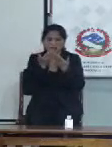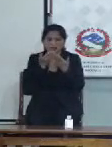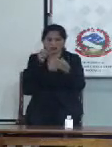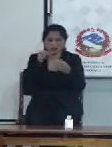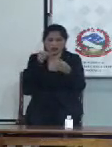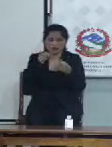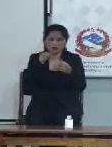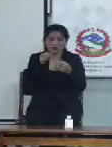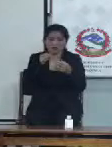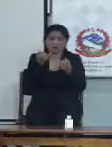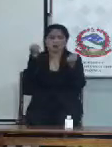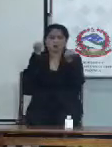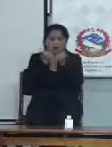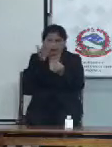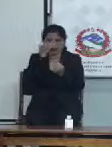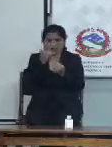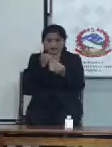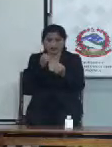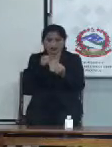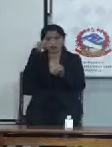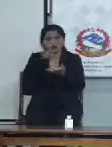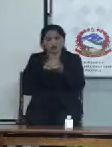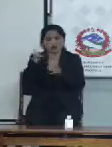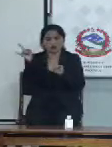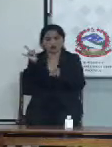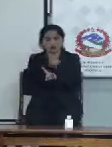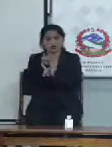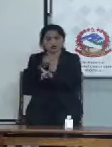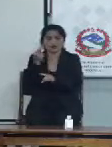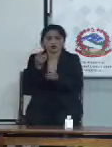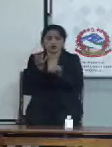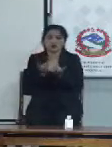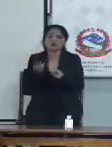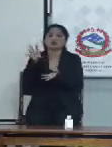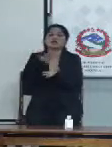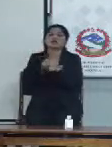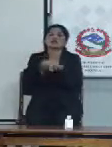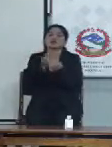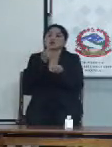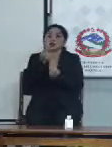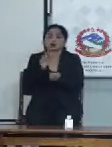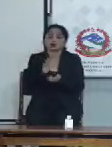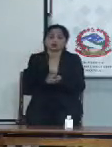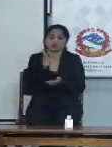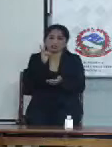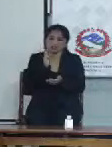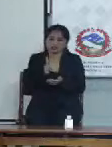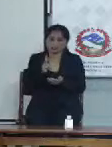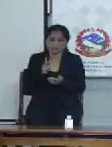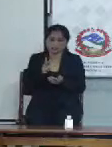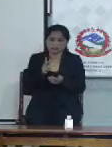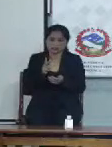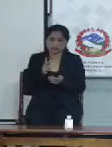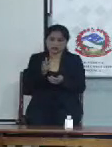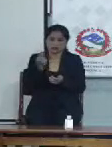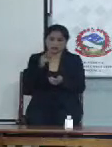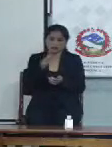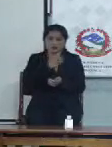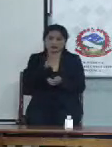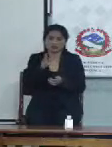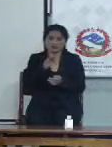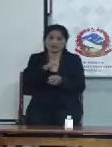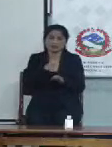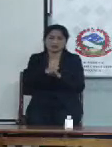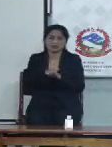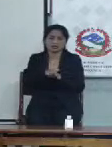community. So if they can gather that data, then we can design that educational program, and that in the same